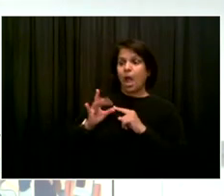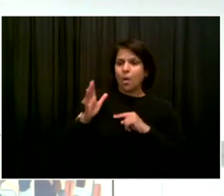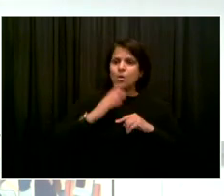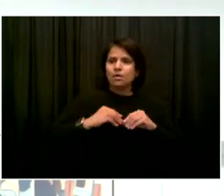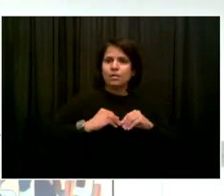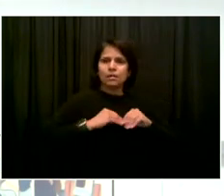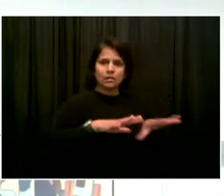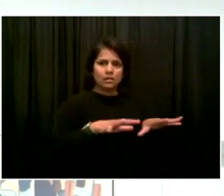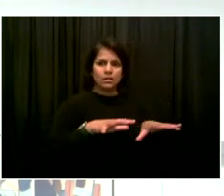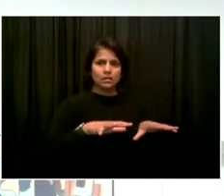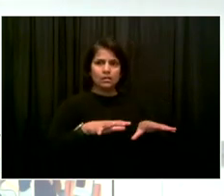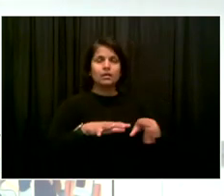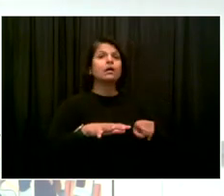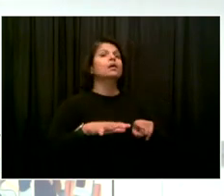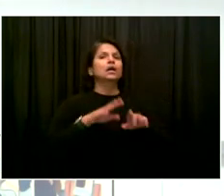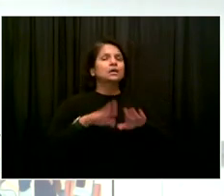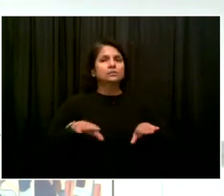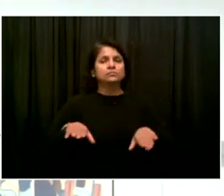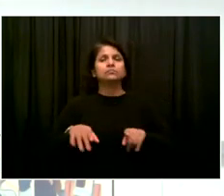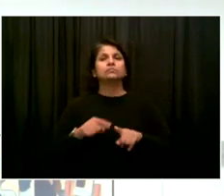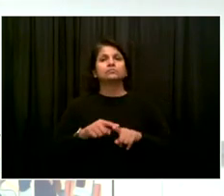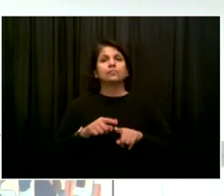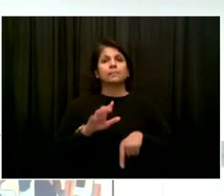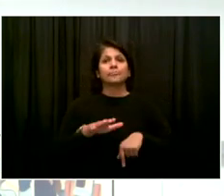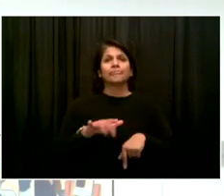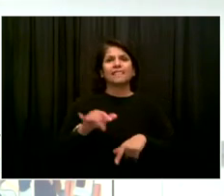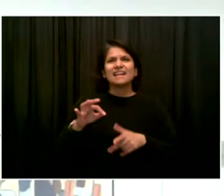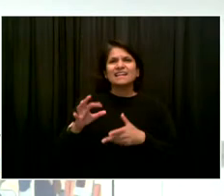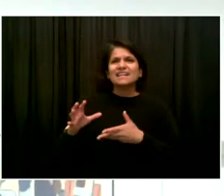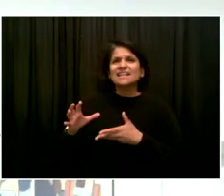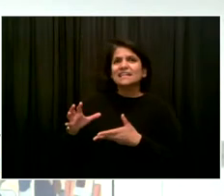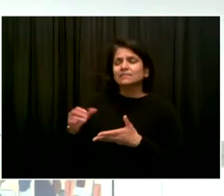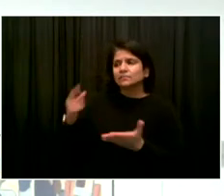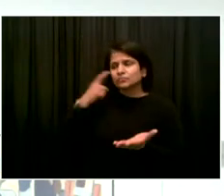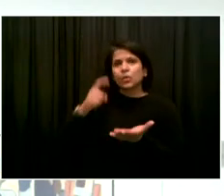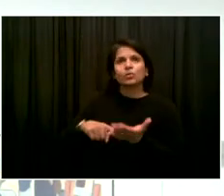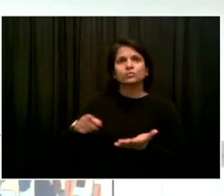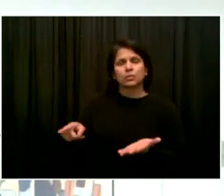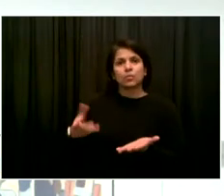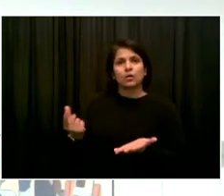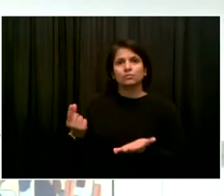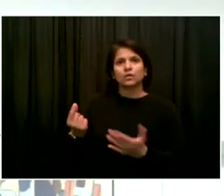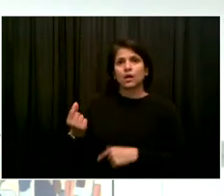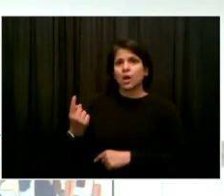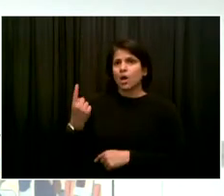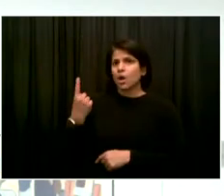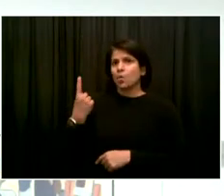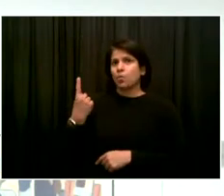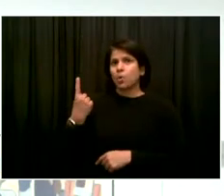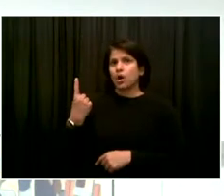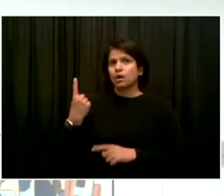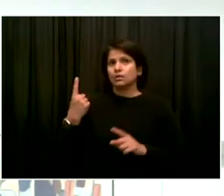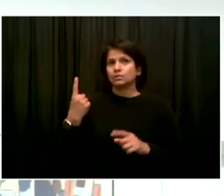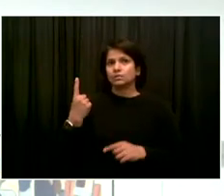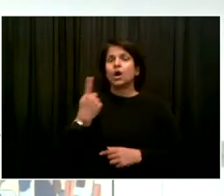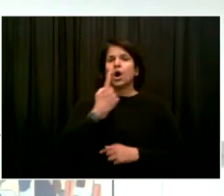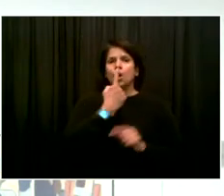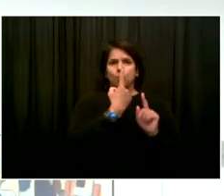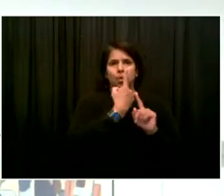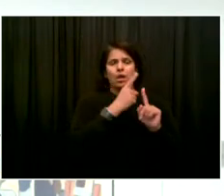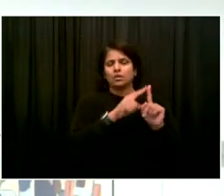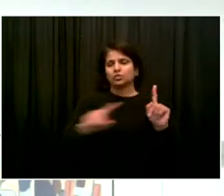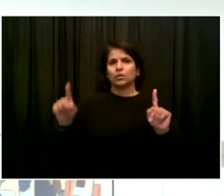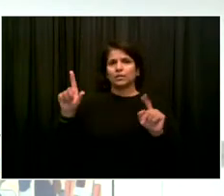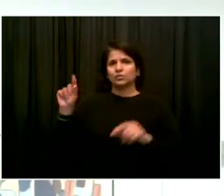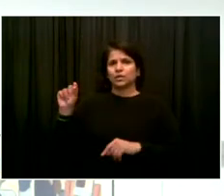one in 120 close contacts developed COVID-19. That's 0.83%. When